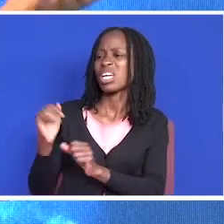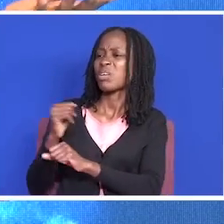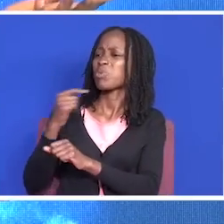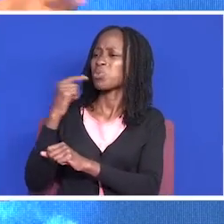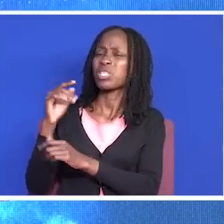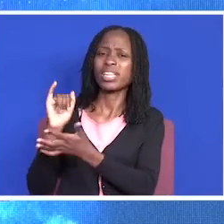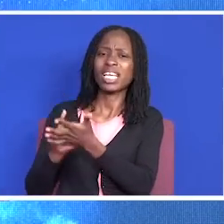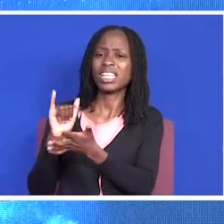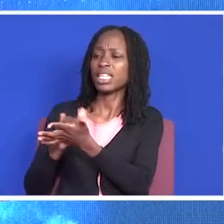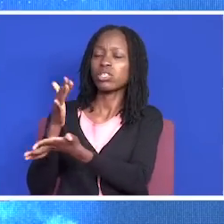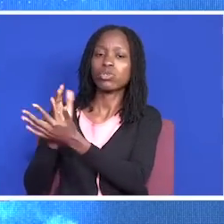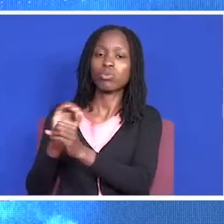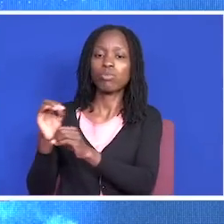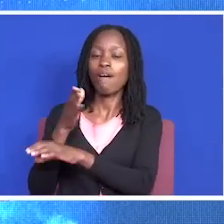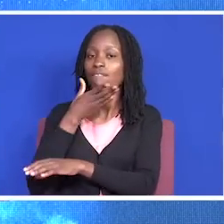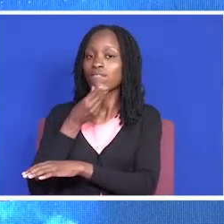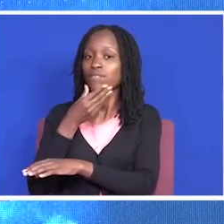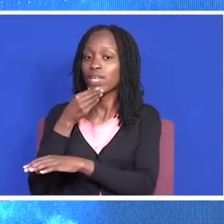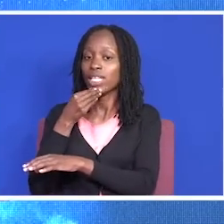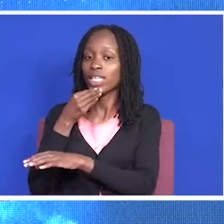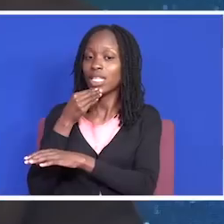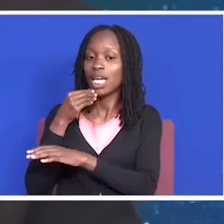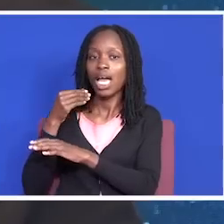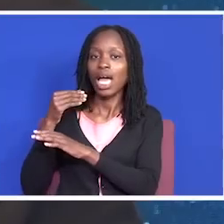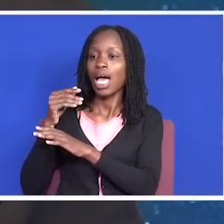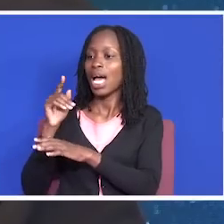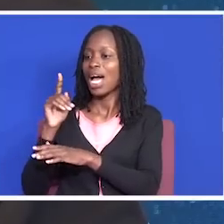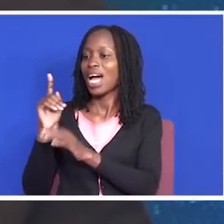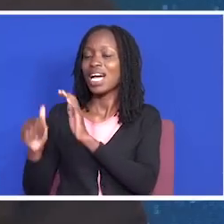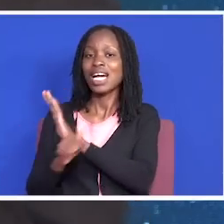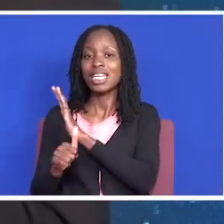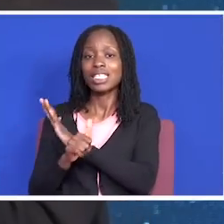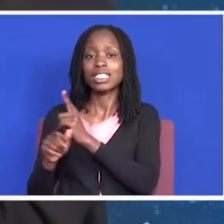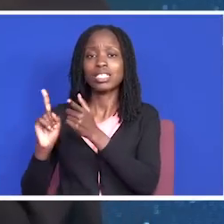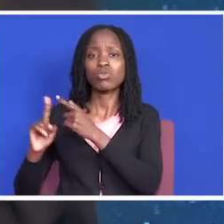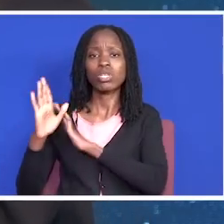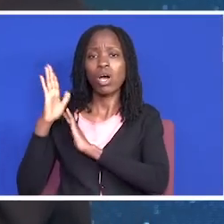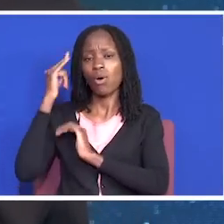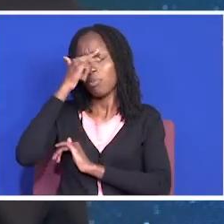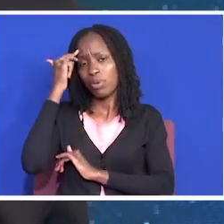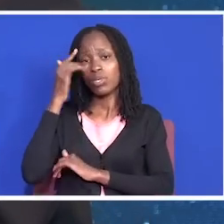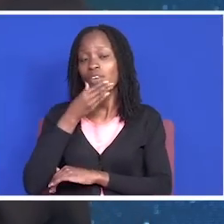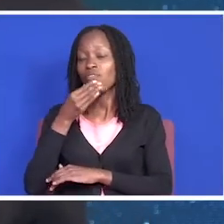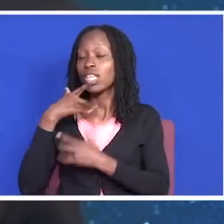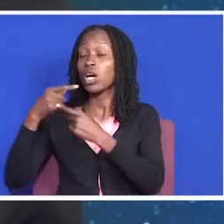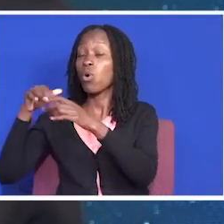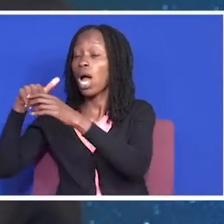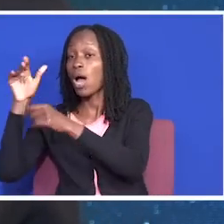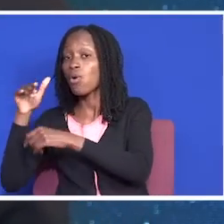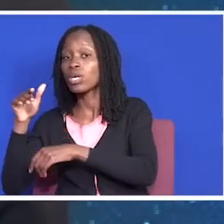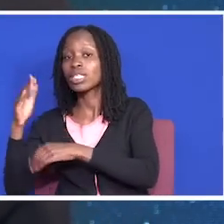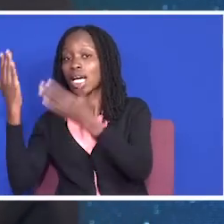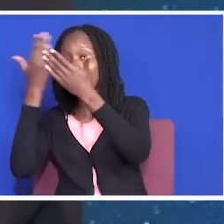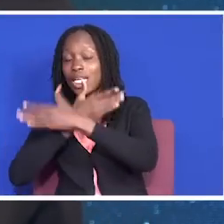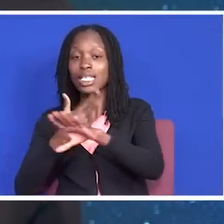We can't write that. That's no longer true. Fathers are security risk, because they go at night,